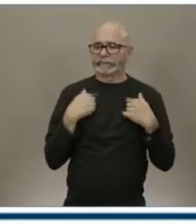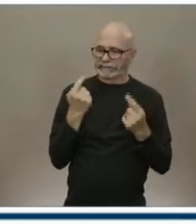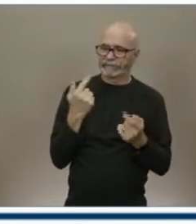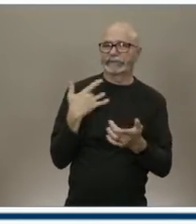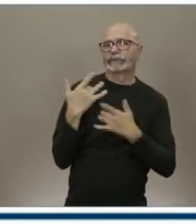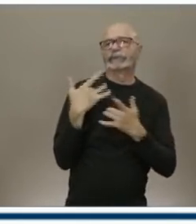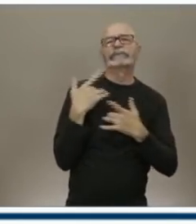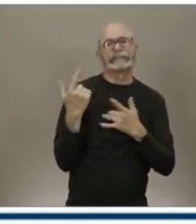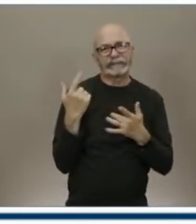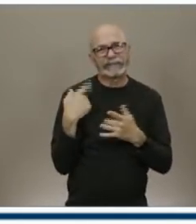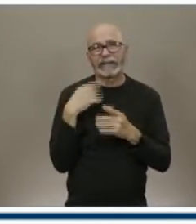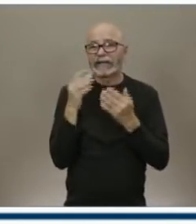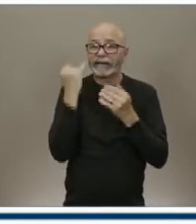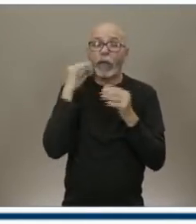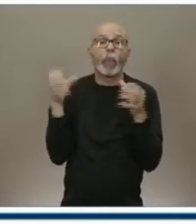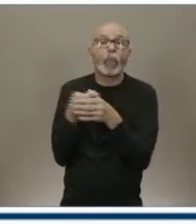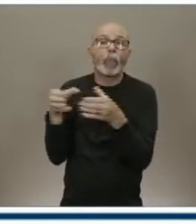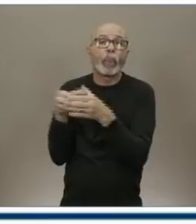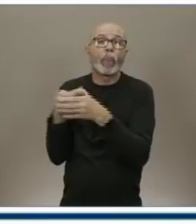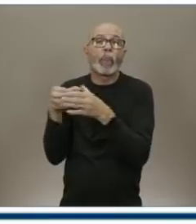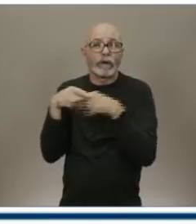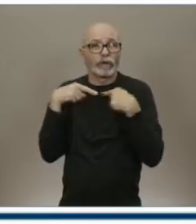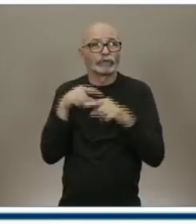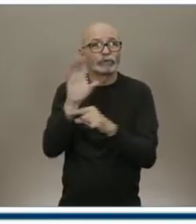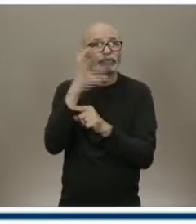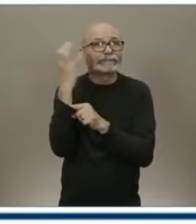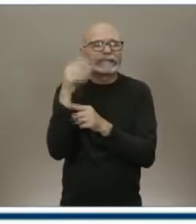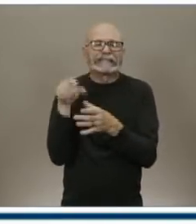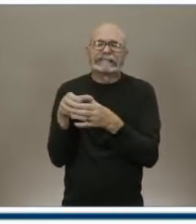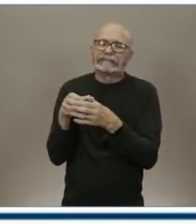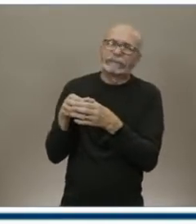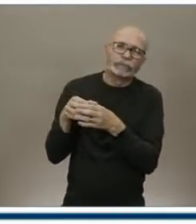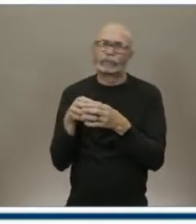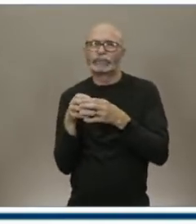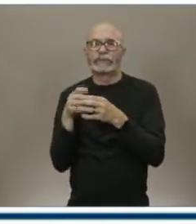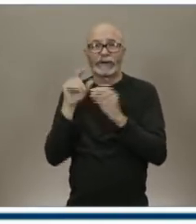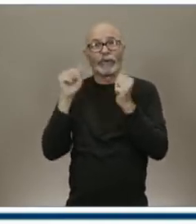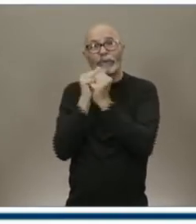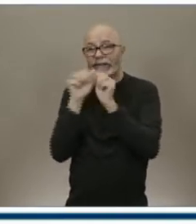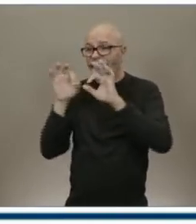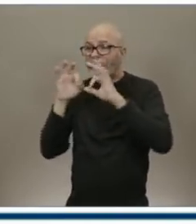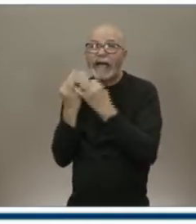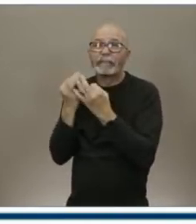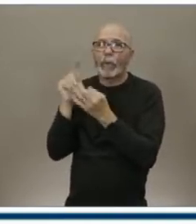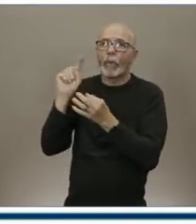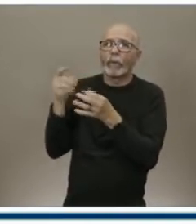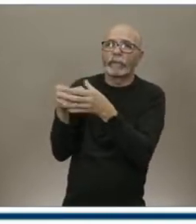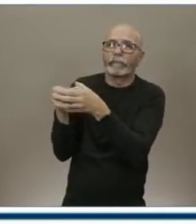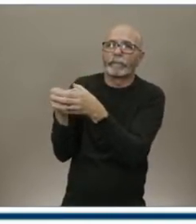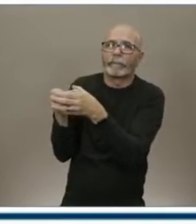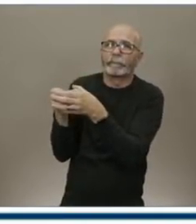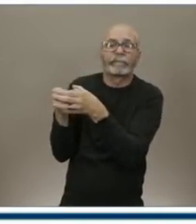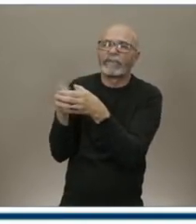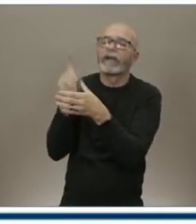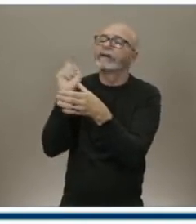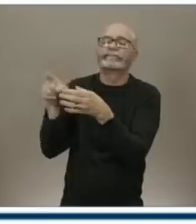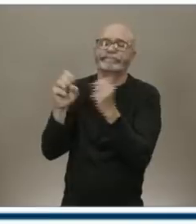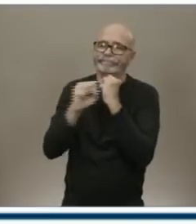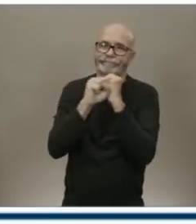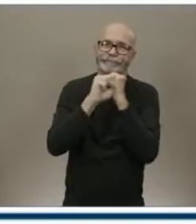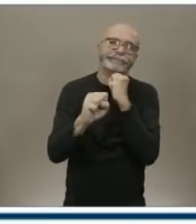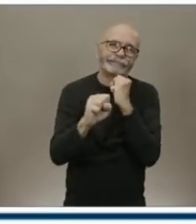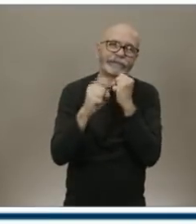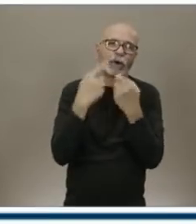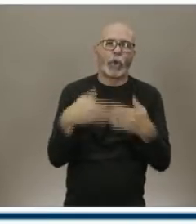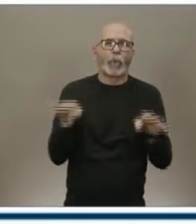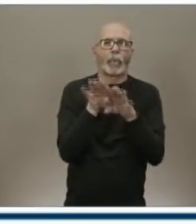place, people who would be in contact with each other. That if we closed it for the extra week, it would give us that kind of